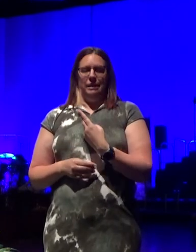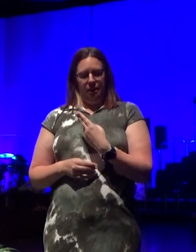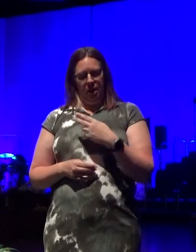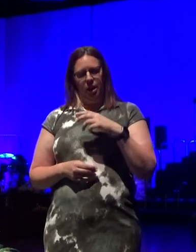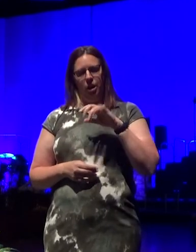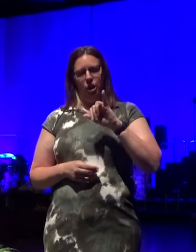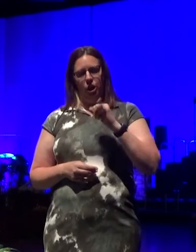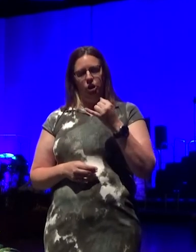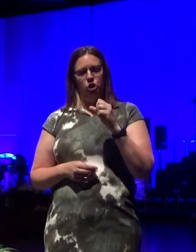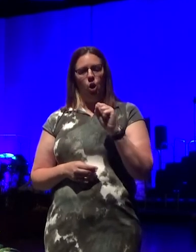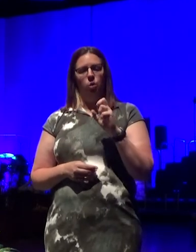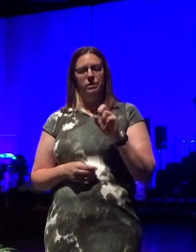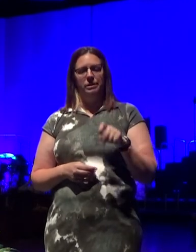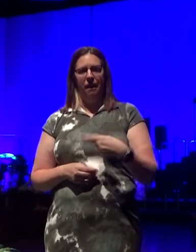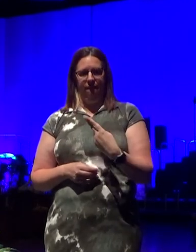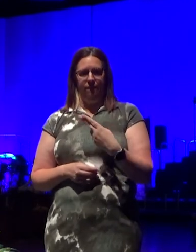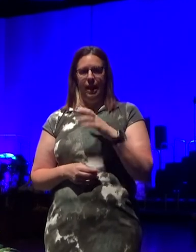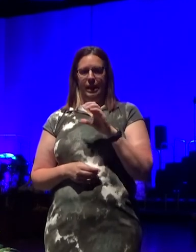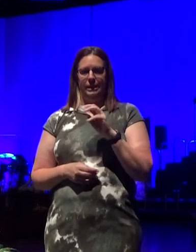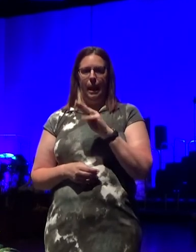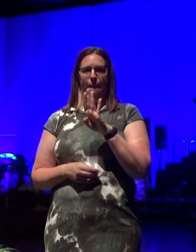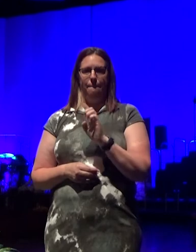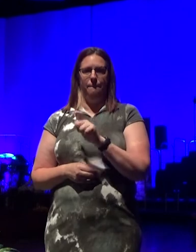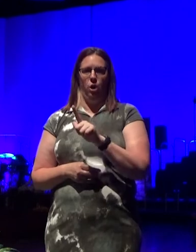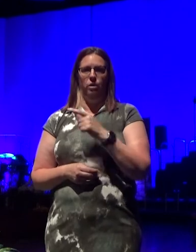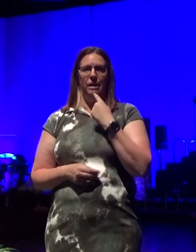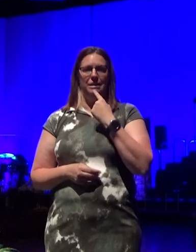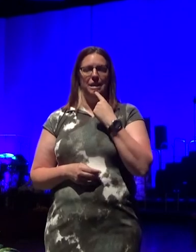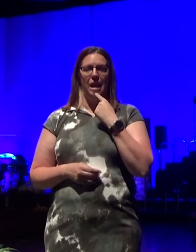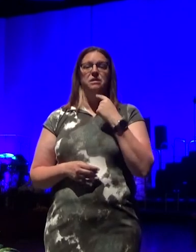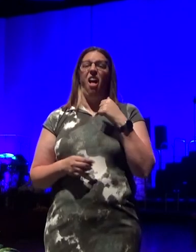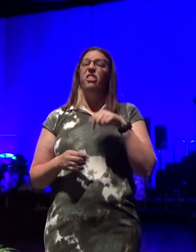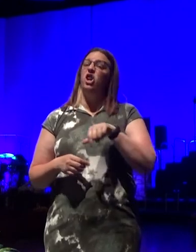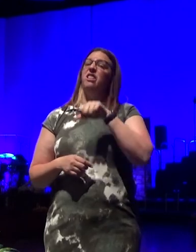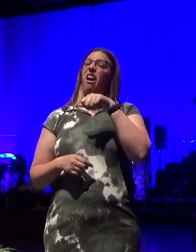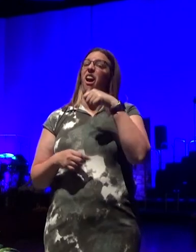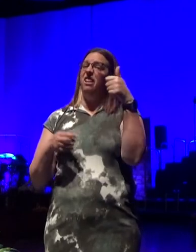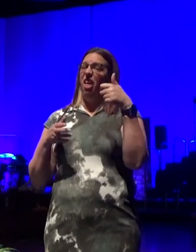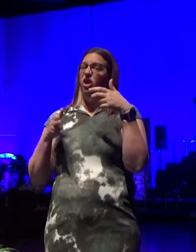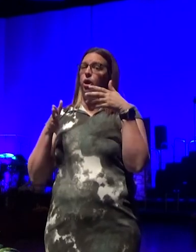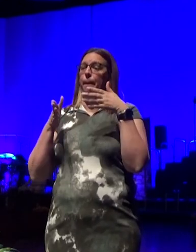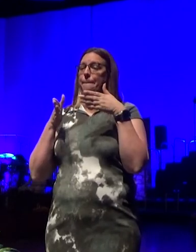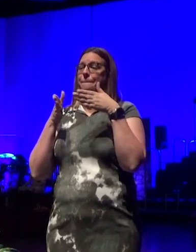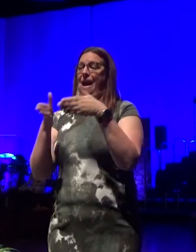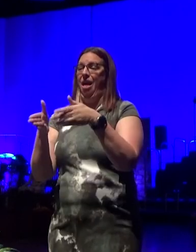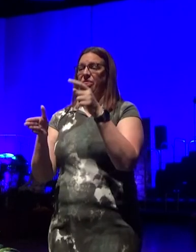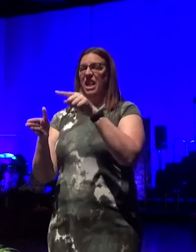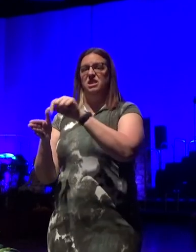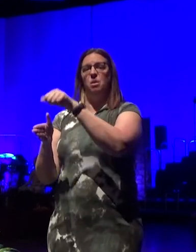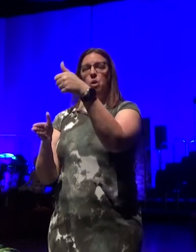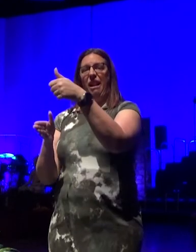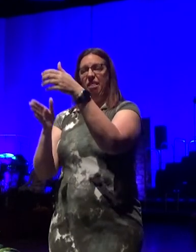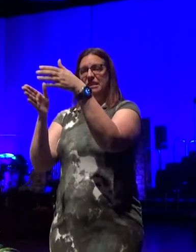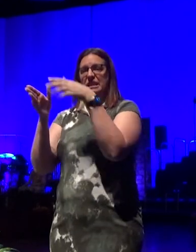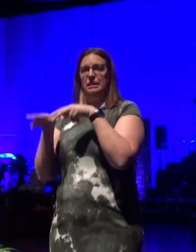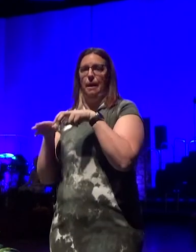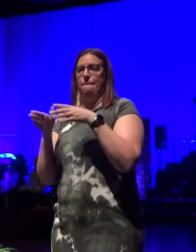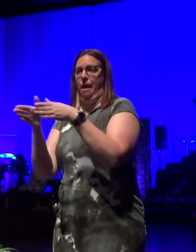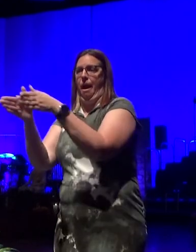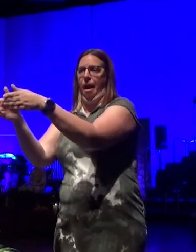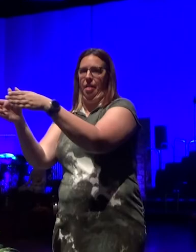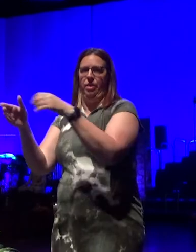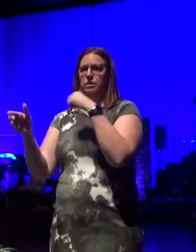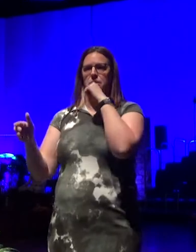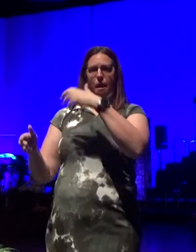someone else's path. You are not on your own path. If you follow someone else's way, you are not going